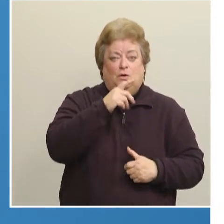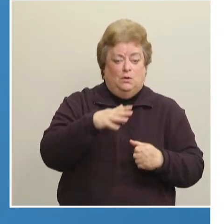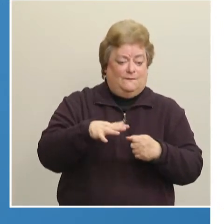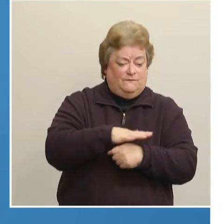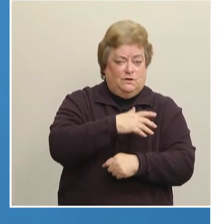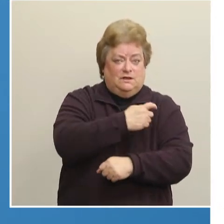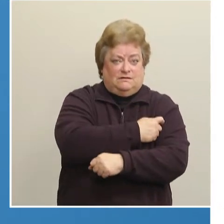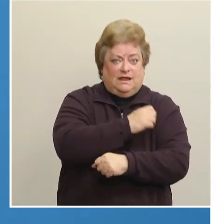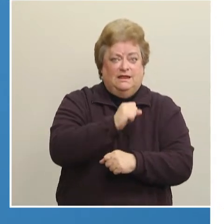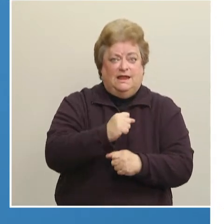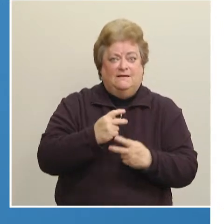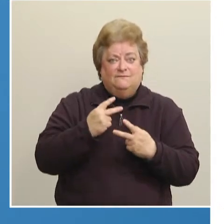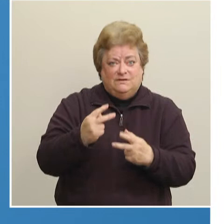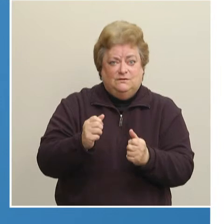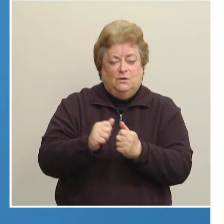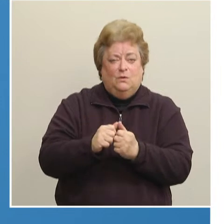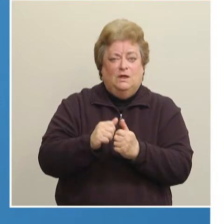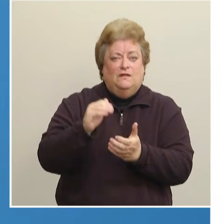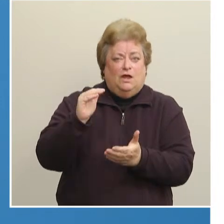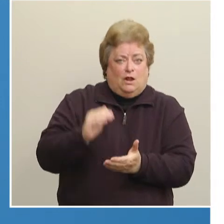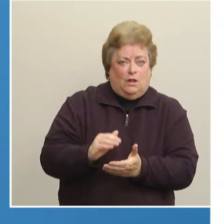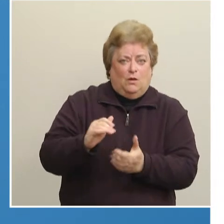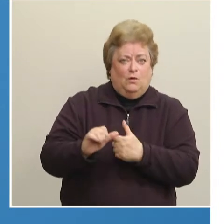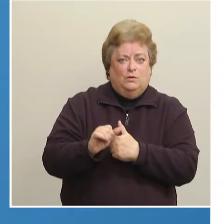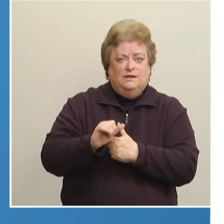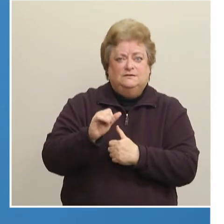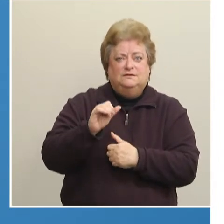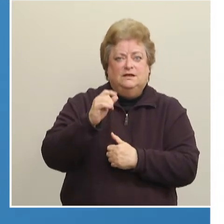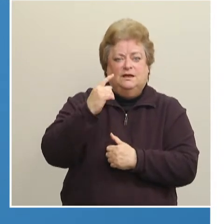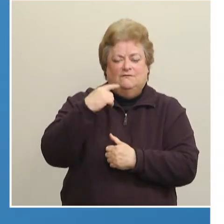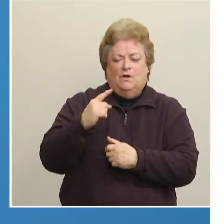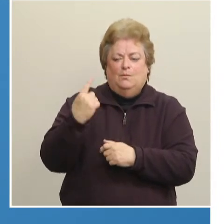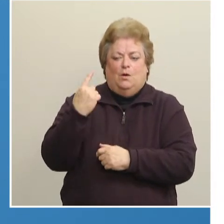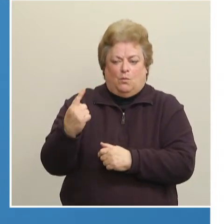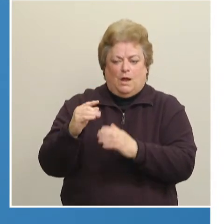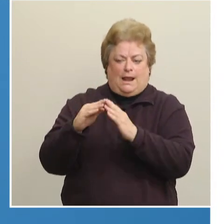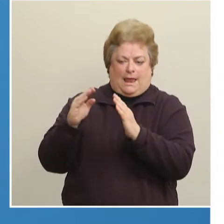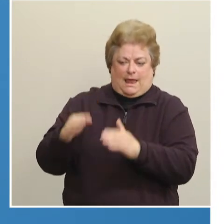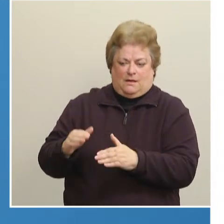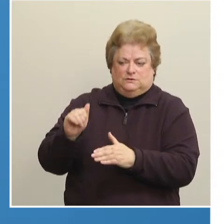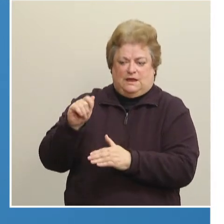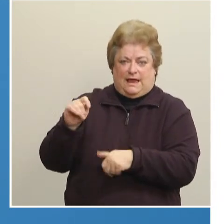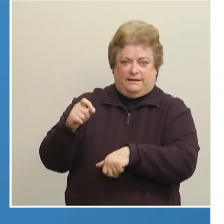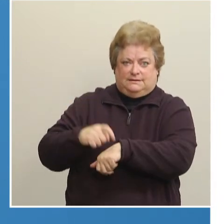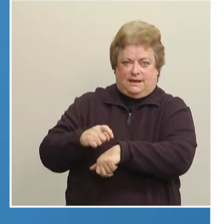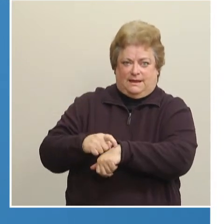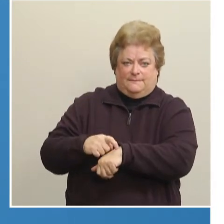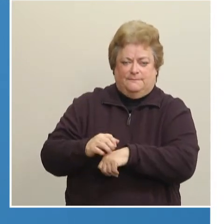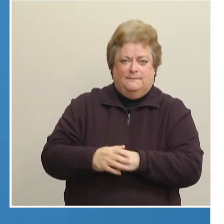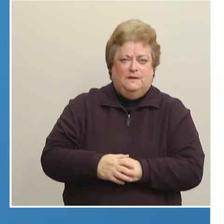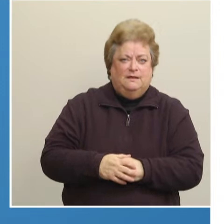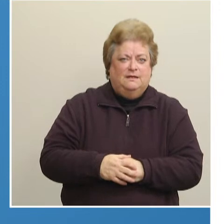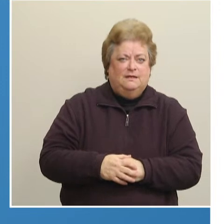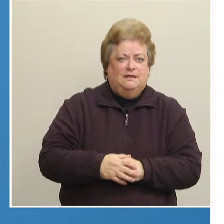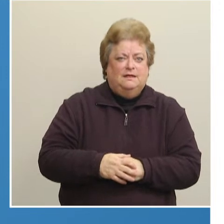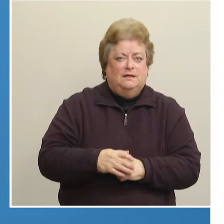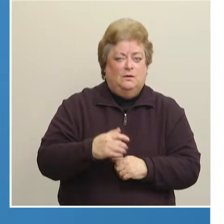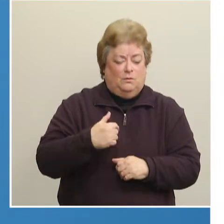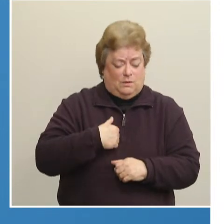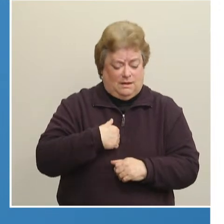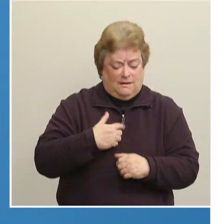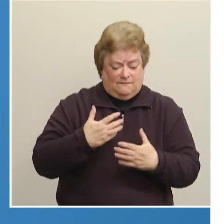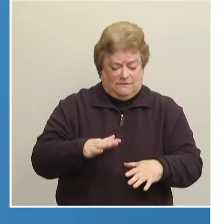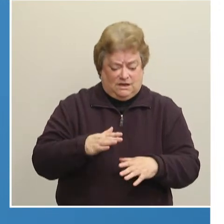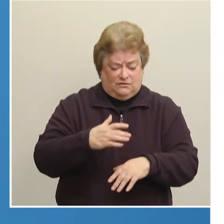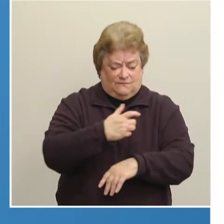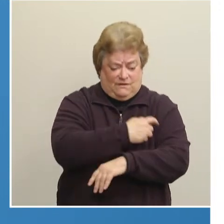visit with low-risk, unvaccinated people from one household at a time. While being vaccinated greatly